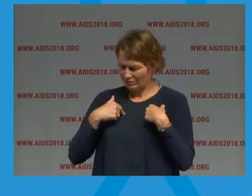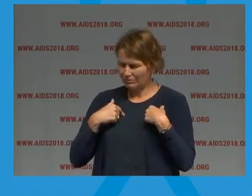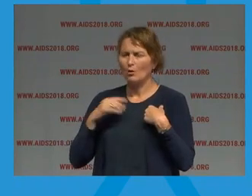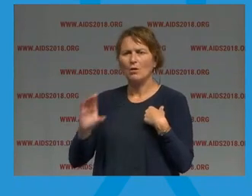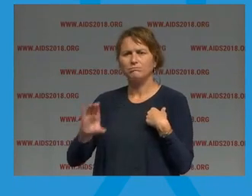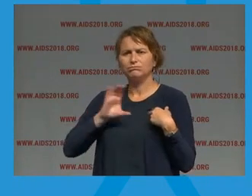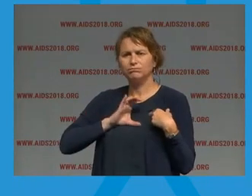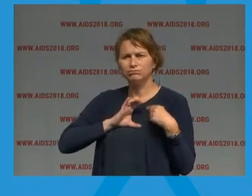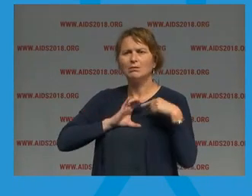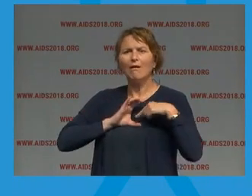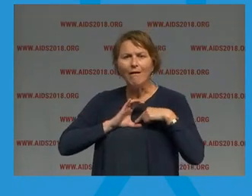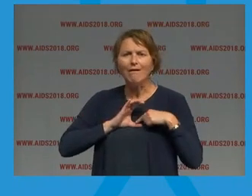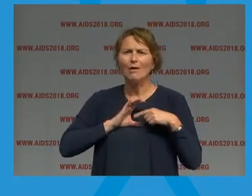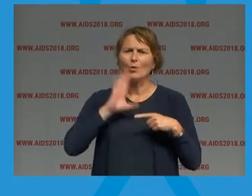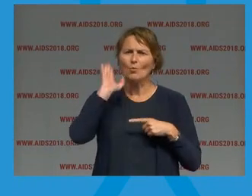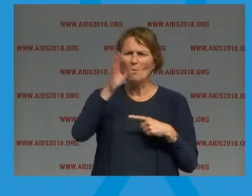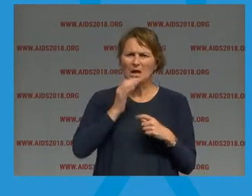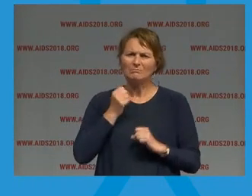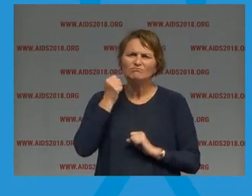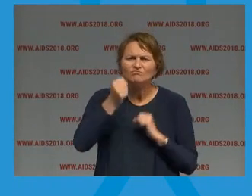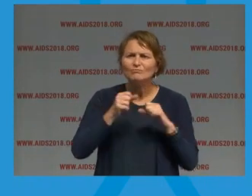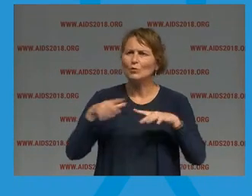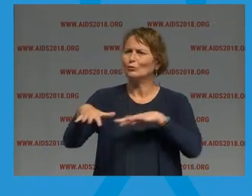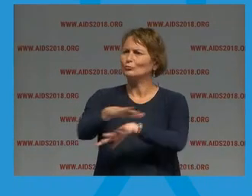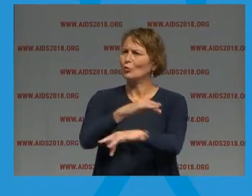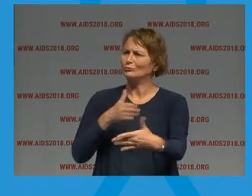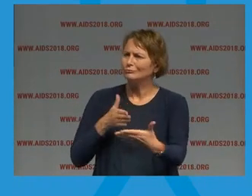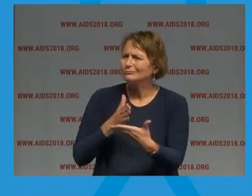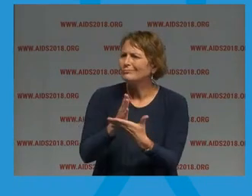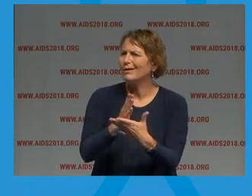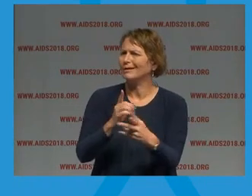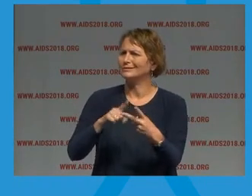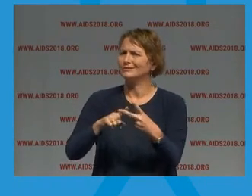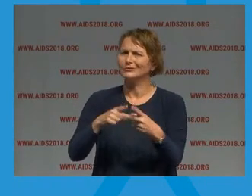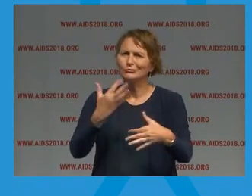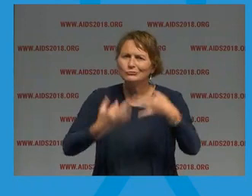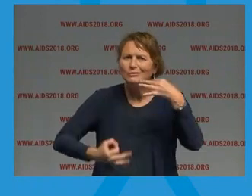for the social justice for the women and children. Thank you.